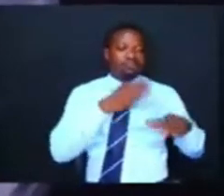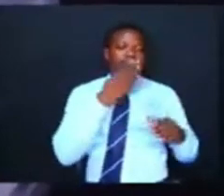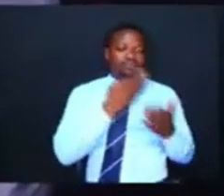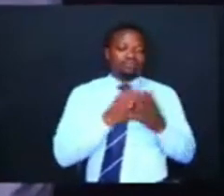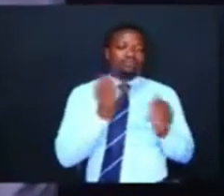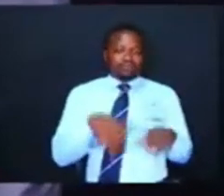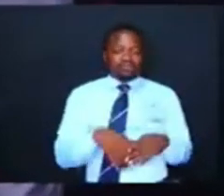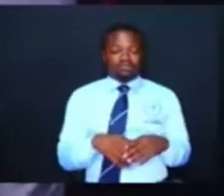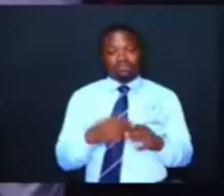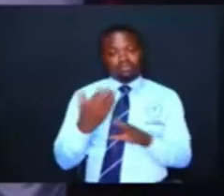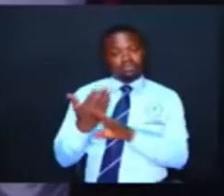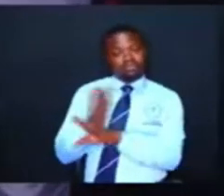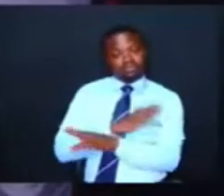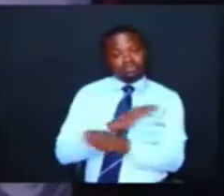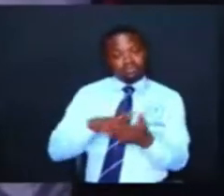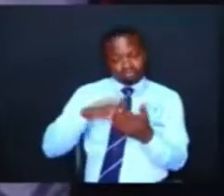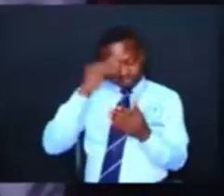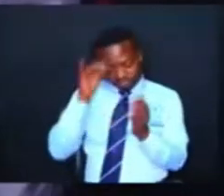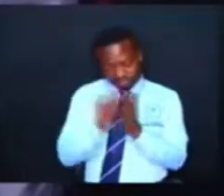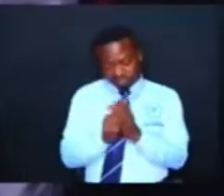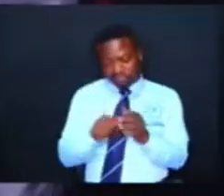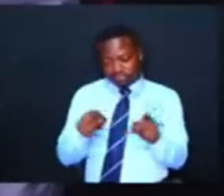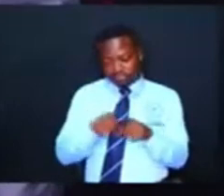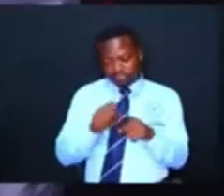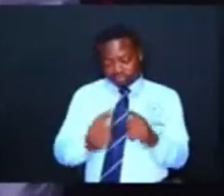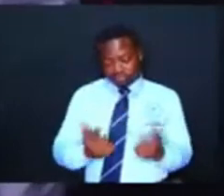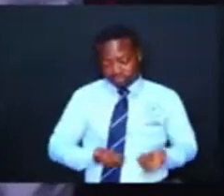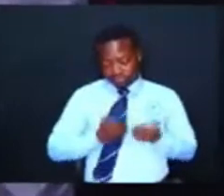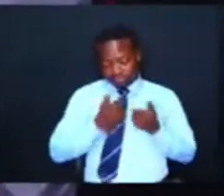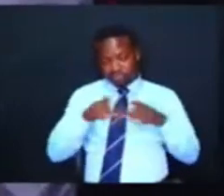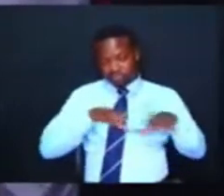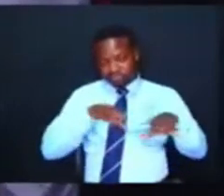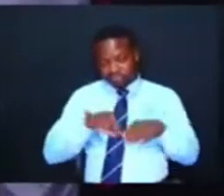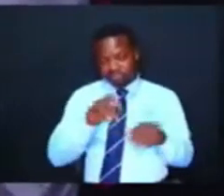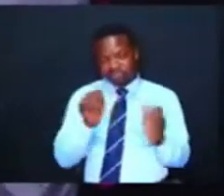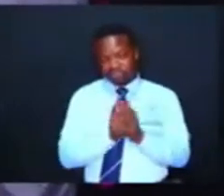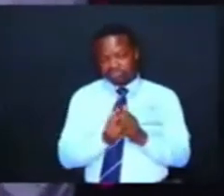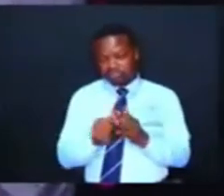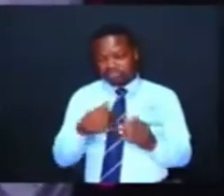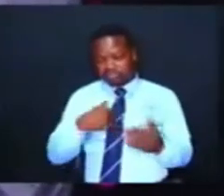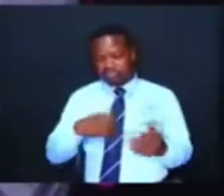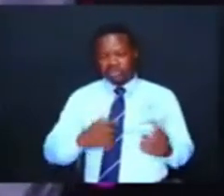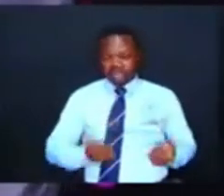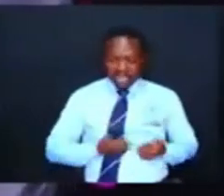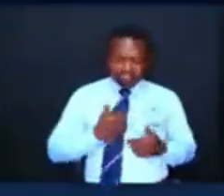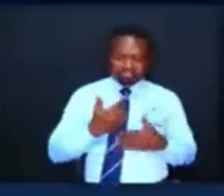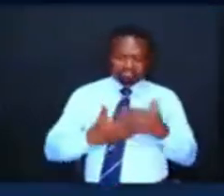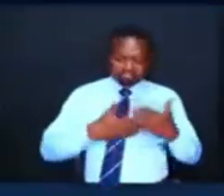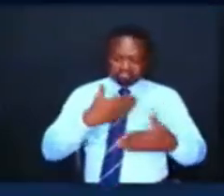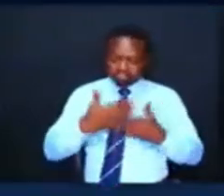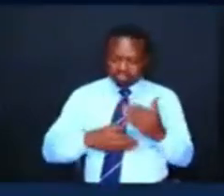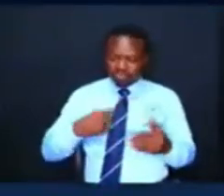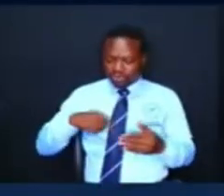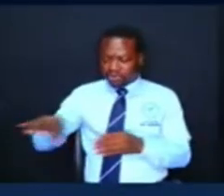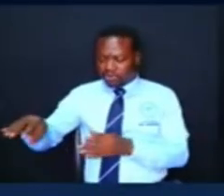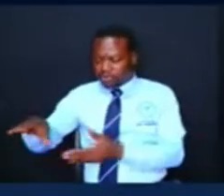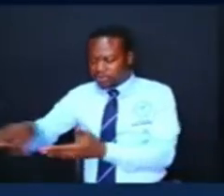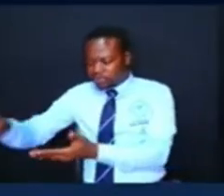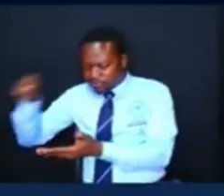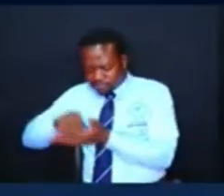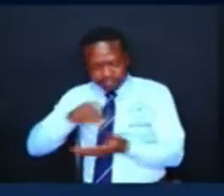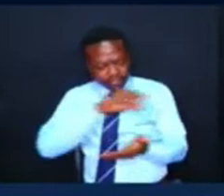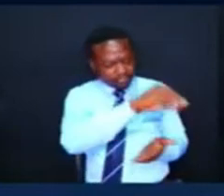Now we have studied that as we travel on the road of life, we keep gathering things in our